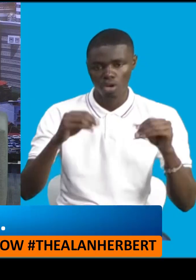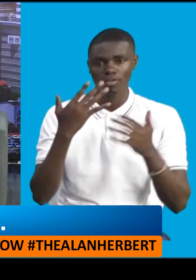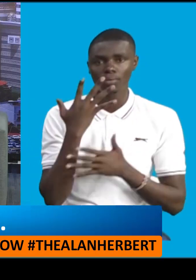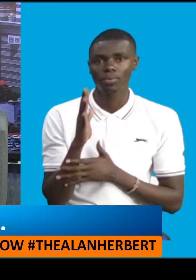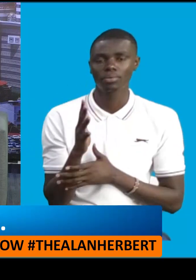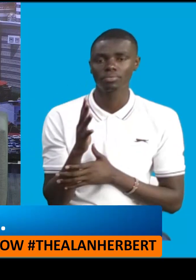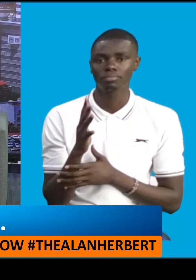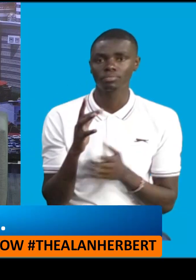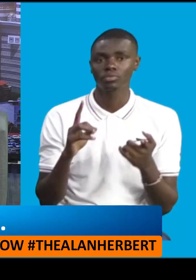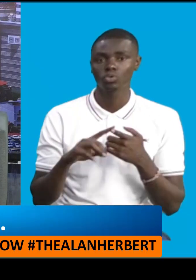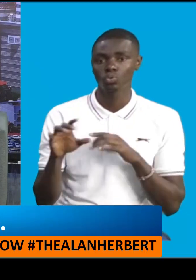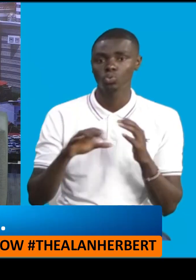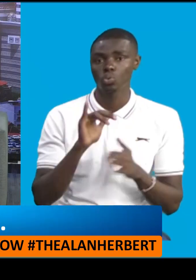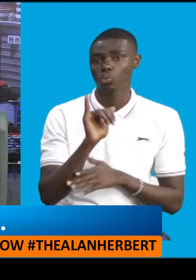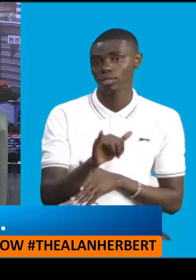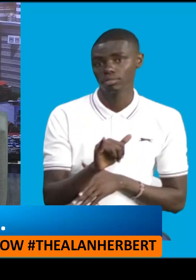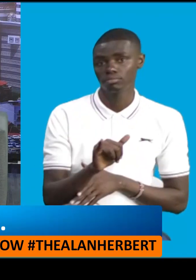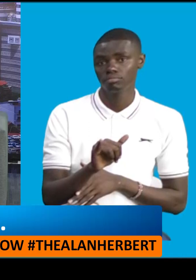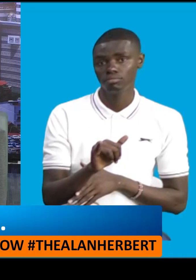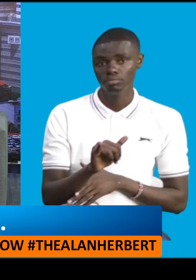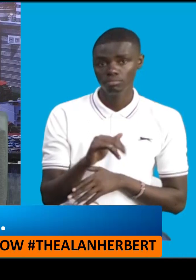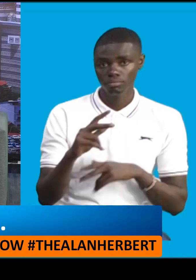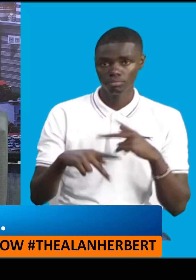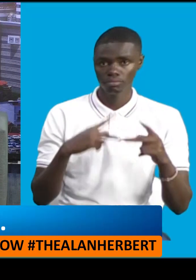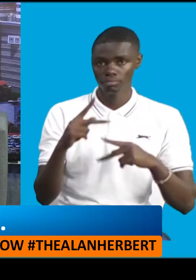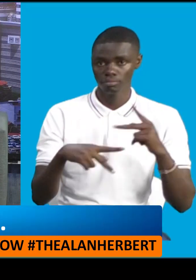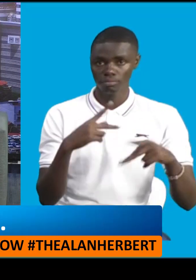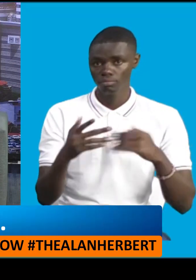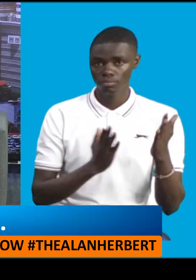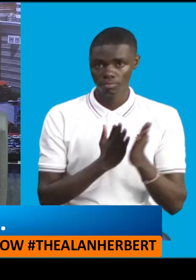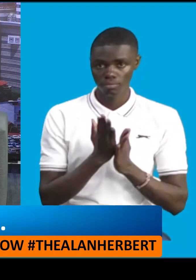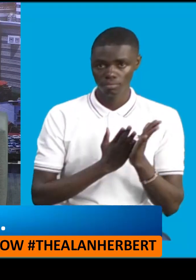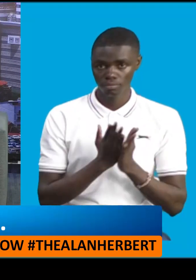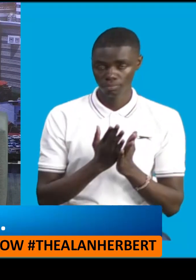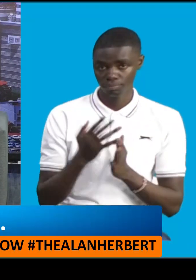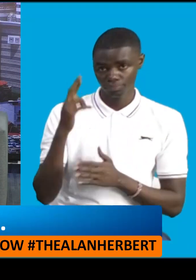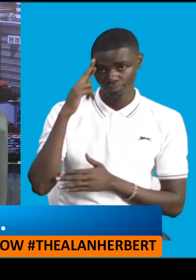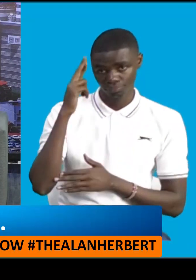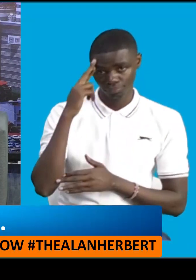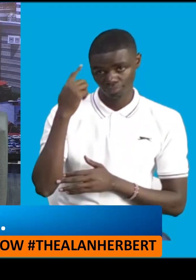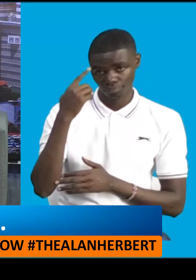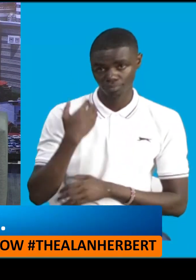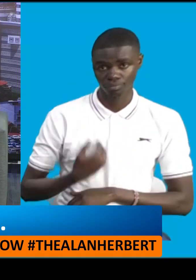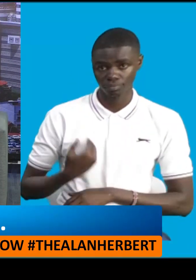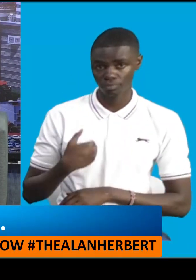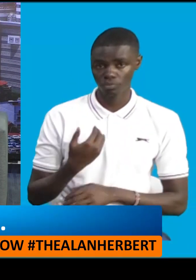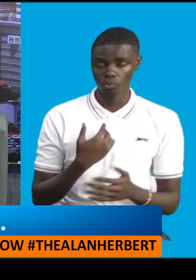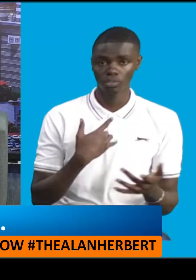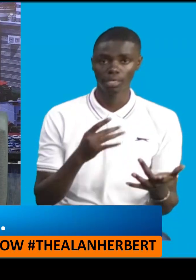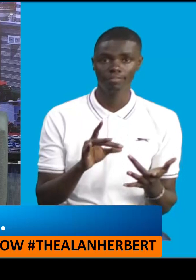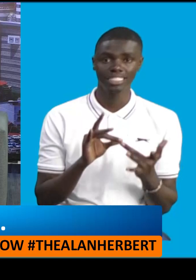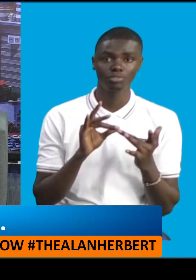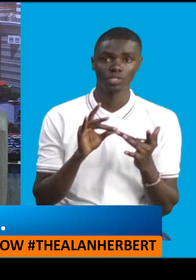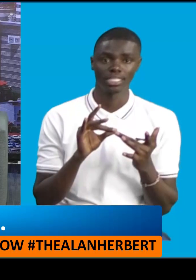is qualified to do that procedure or service. Because remember, again, for surgery we